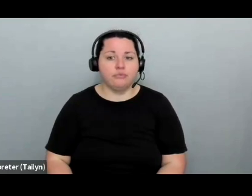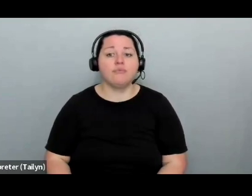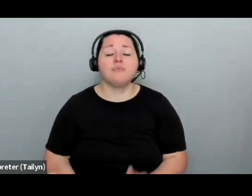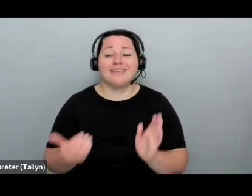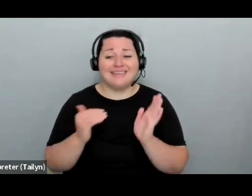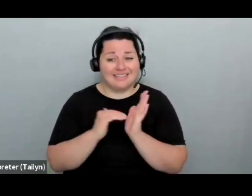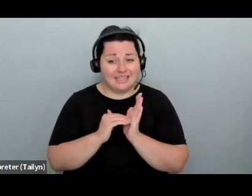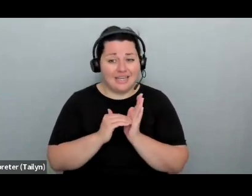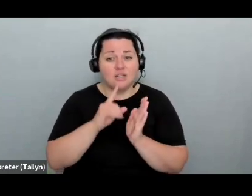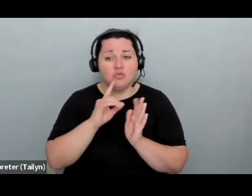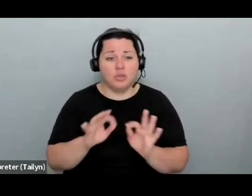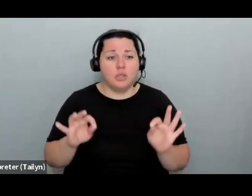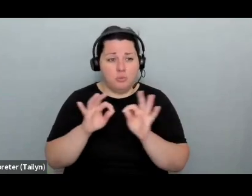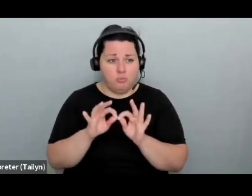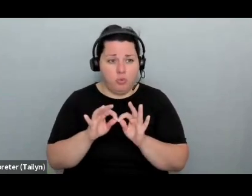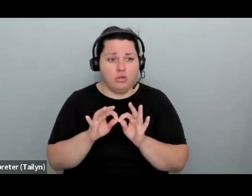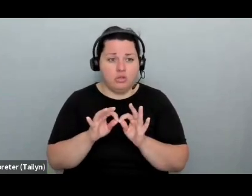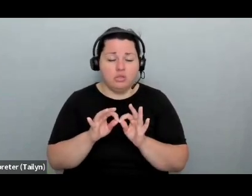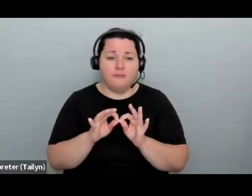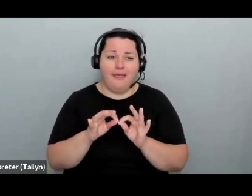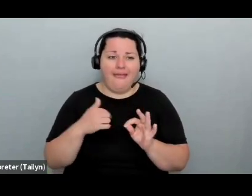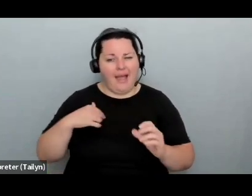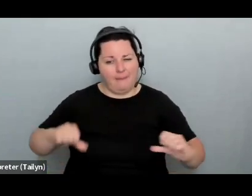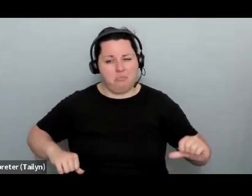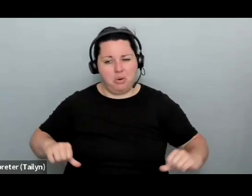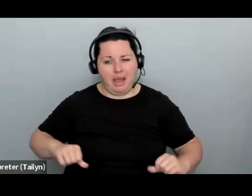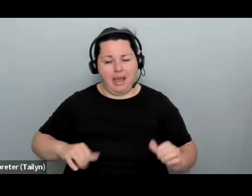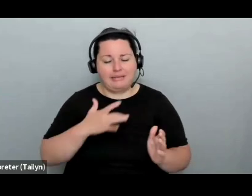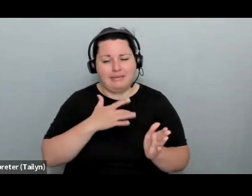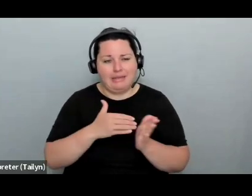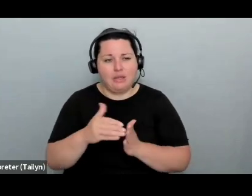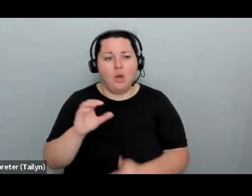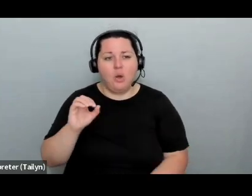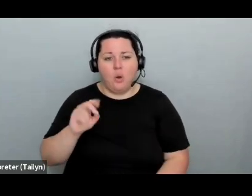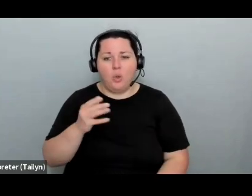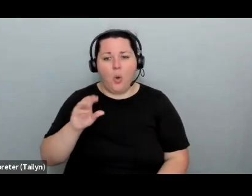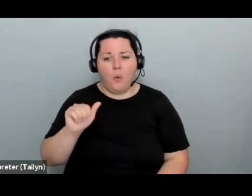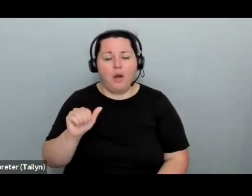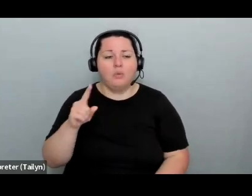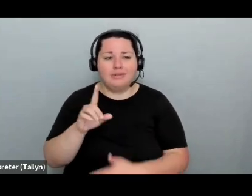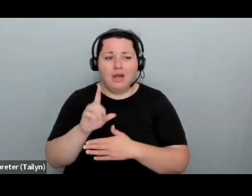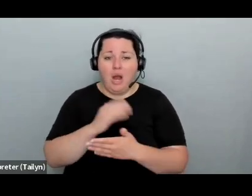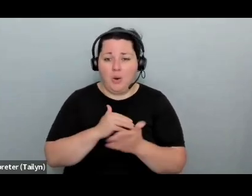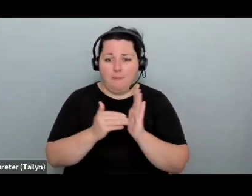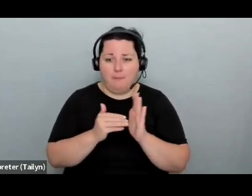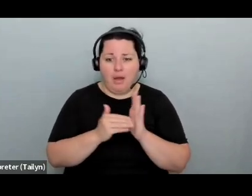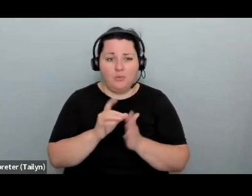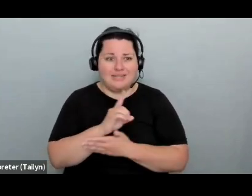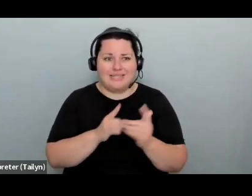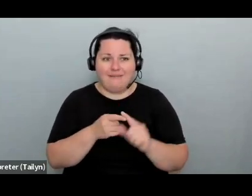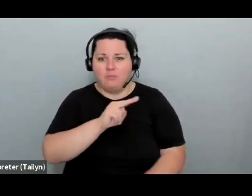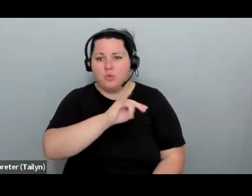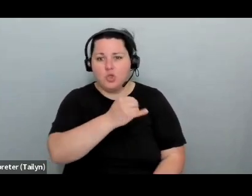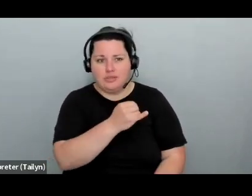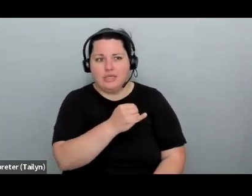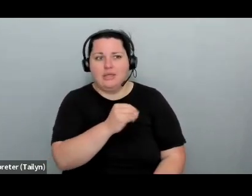Again, I think it's really important, as I brag about this oftentimes. Oklahoma designed our model off the backs of Jersey and